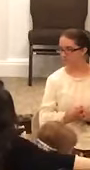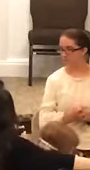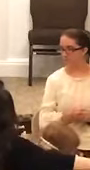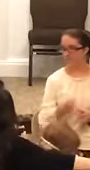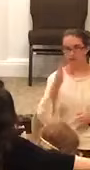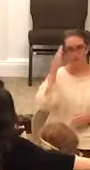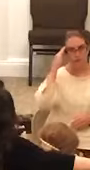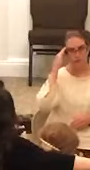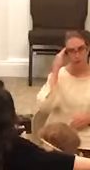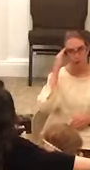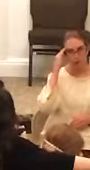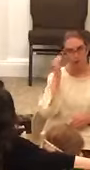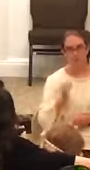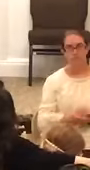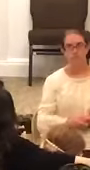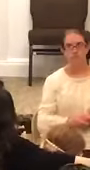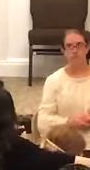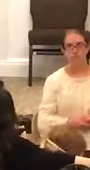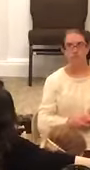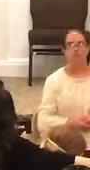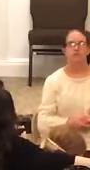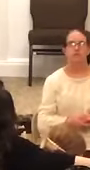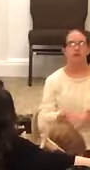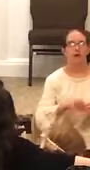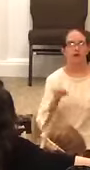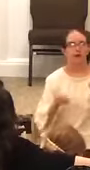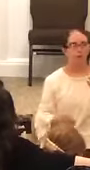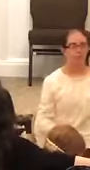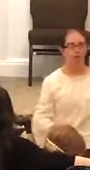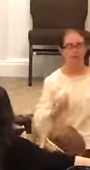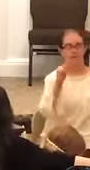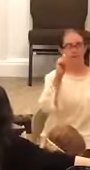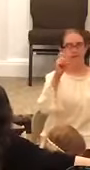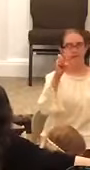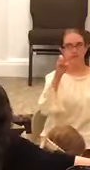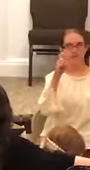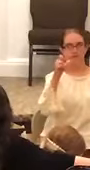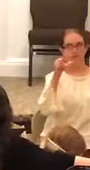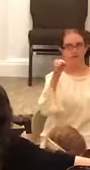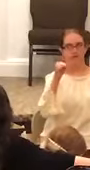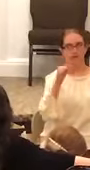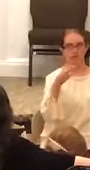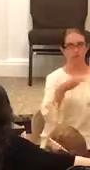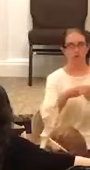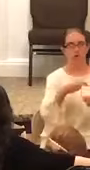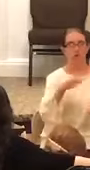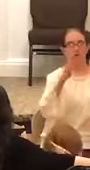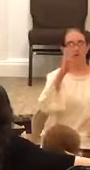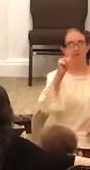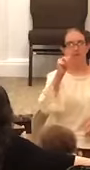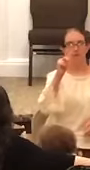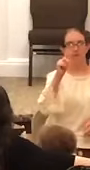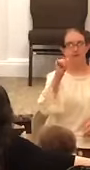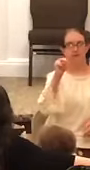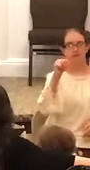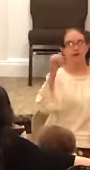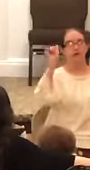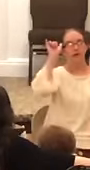did you know that they, out here in West Texas, I'm sure they do a lot of other places too, we call it branding cattle.